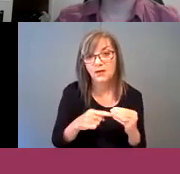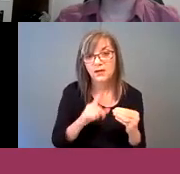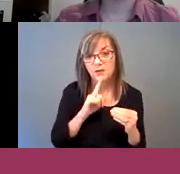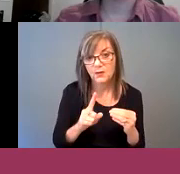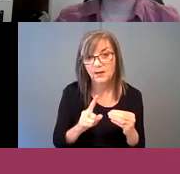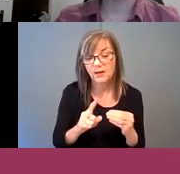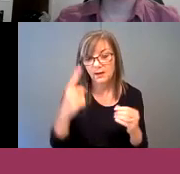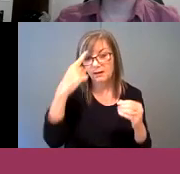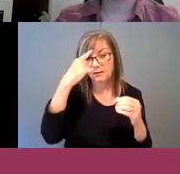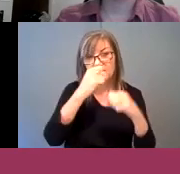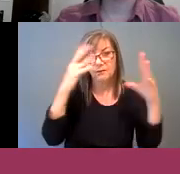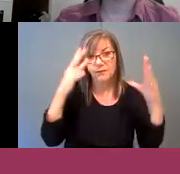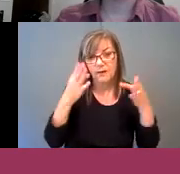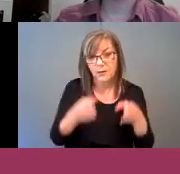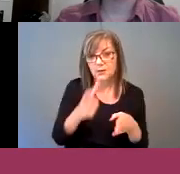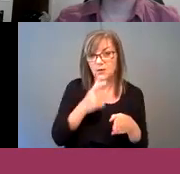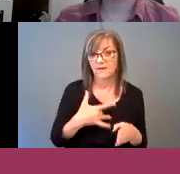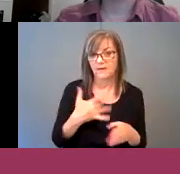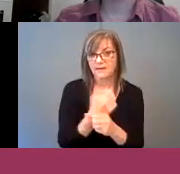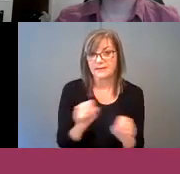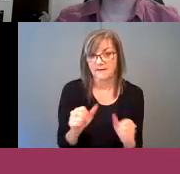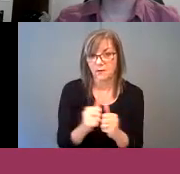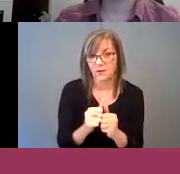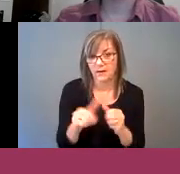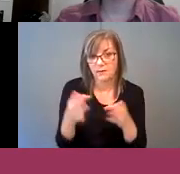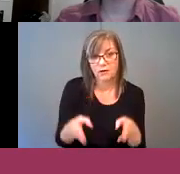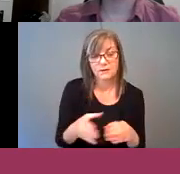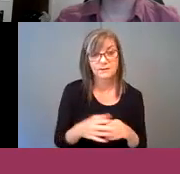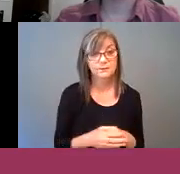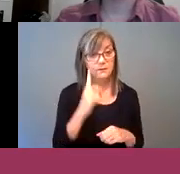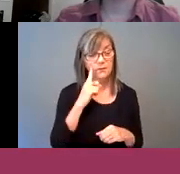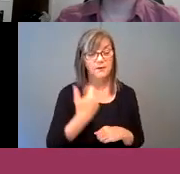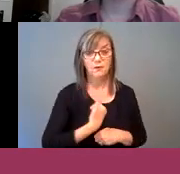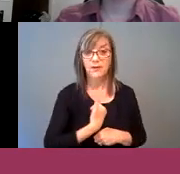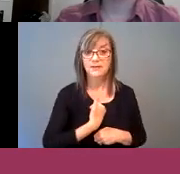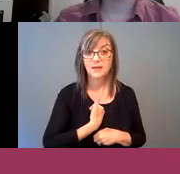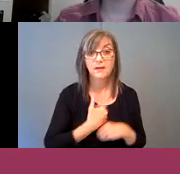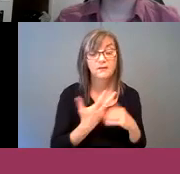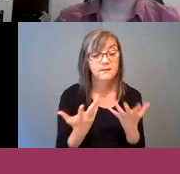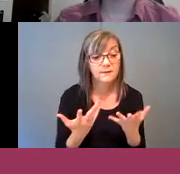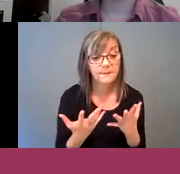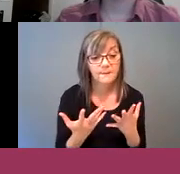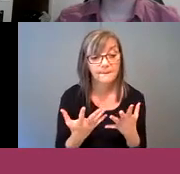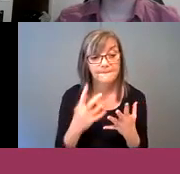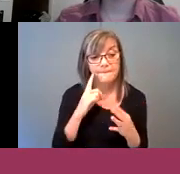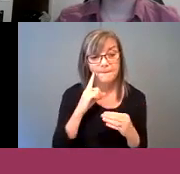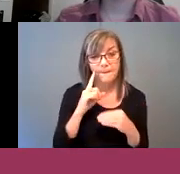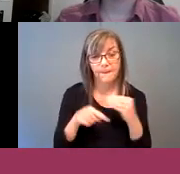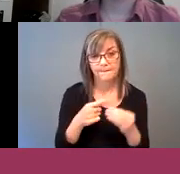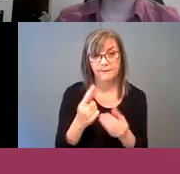with. So, you know, for me, even if we're kind of thinking about therapeutic